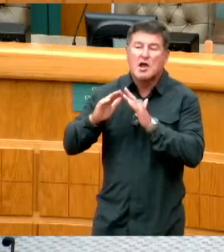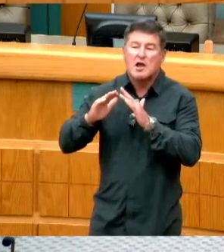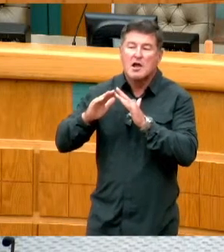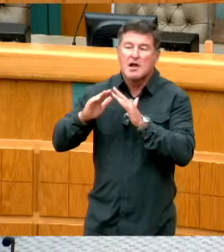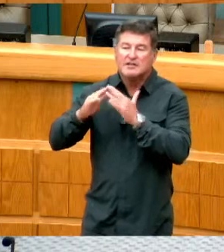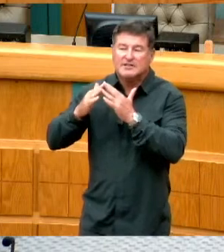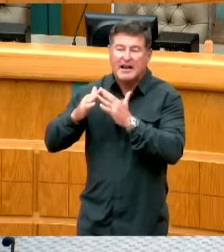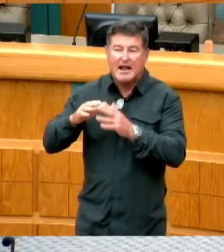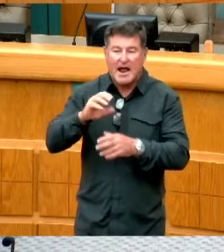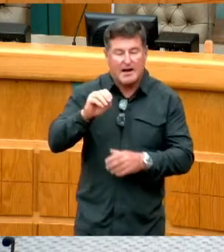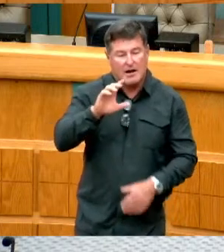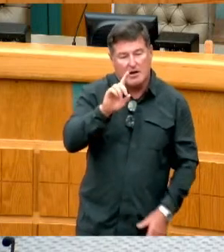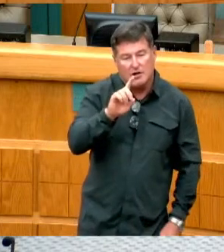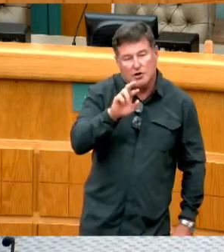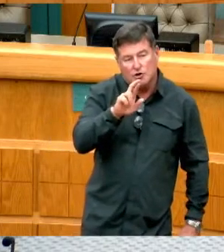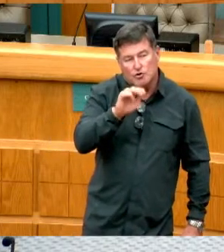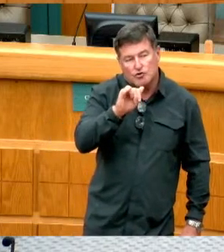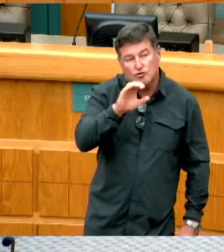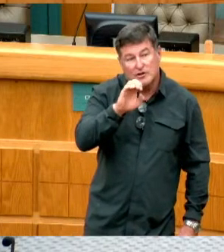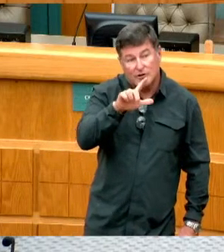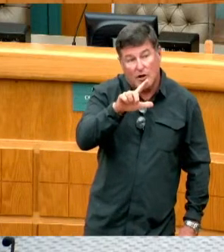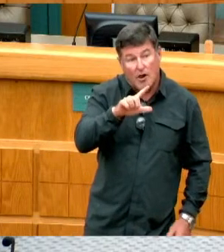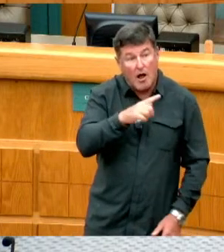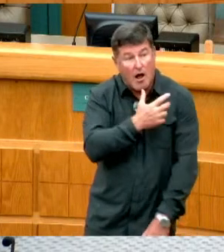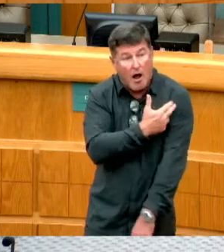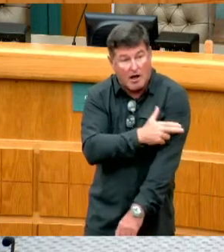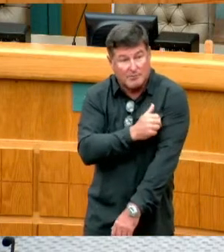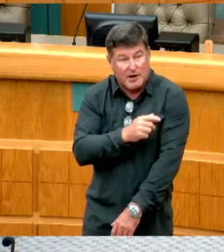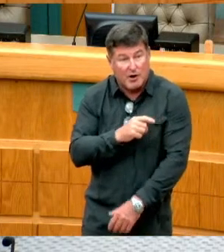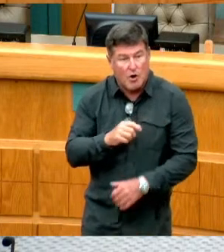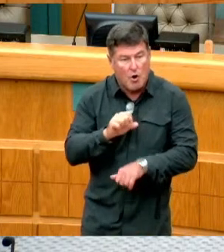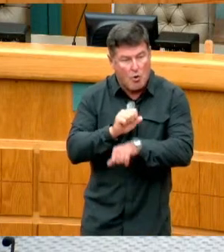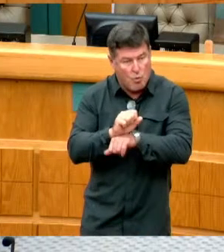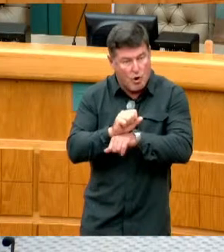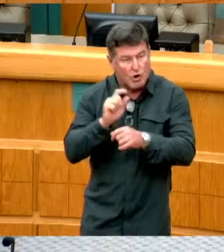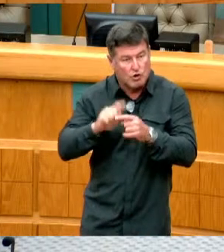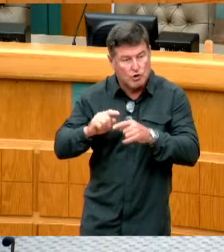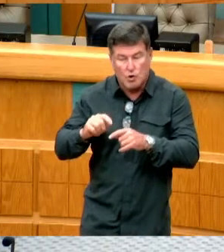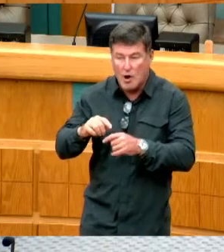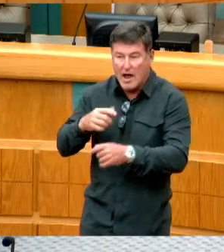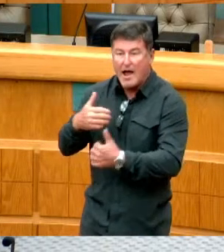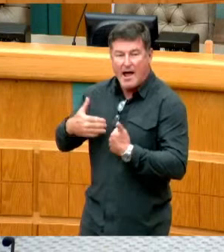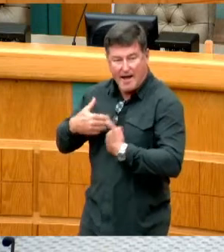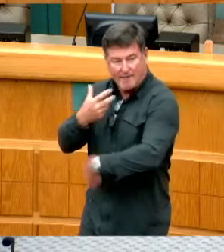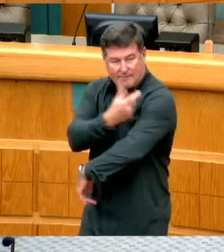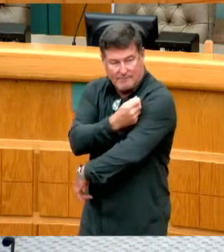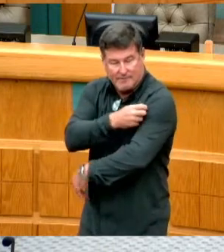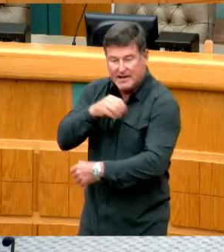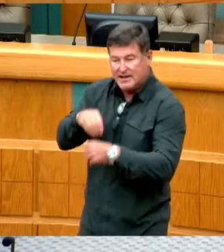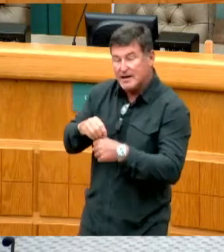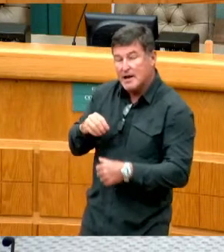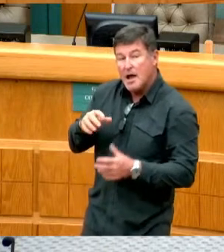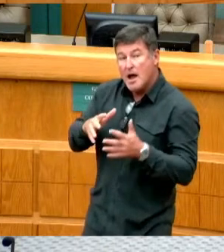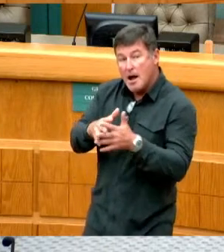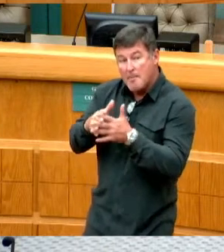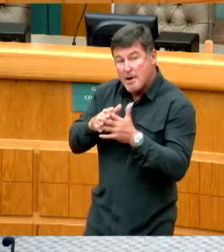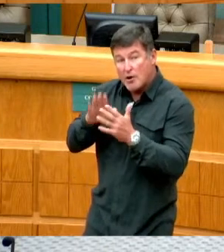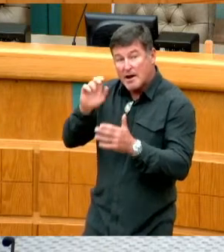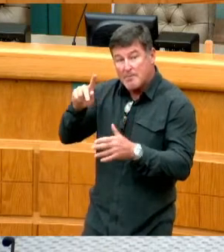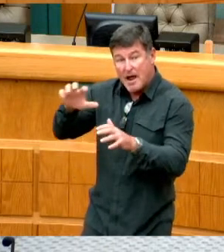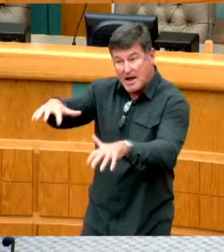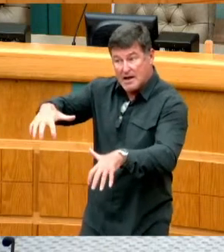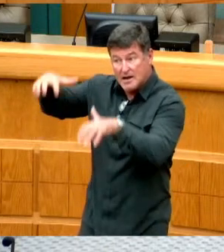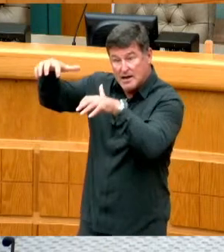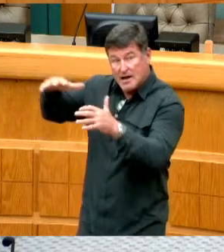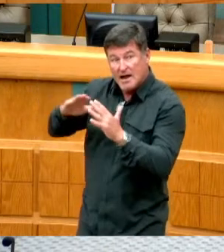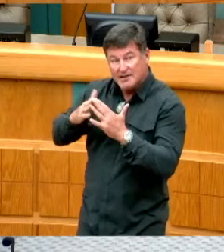their site at the American Bank Center. This site is another option for residents to be vaccinated, and more details are to follow as